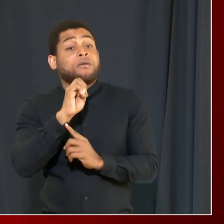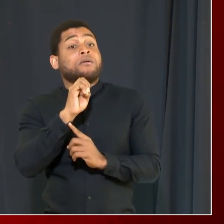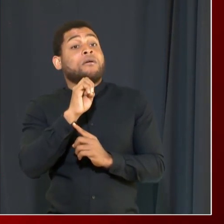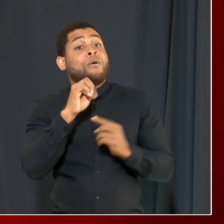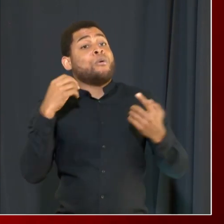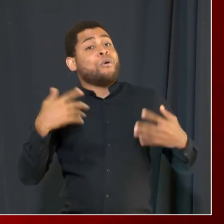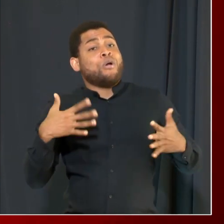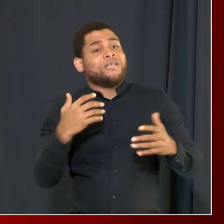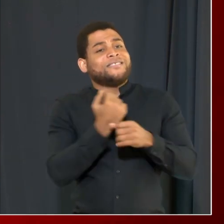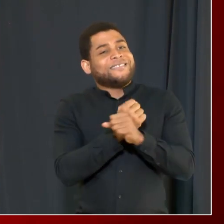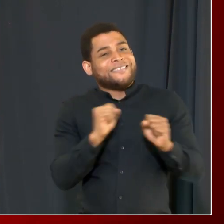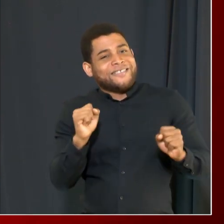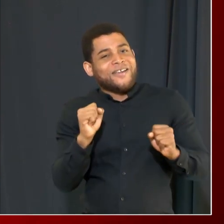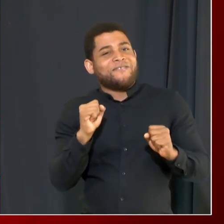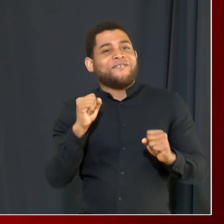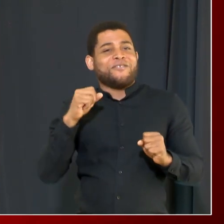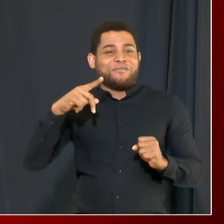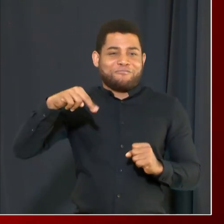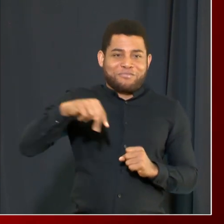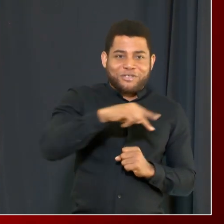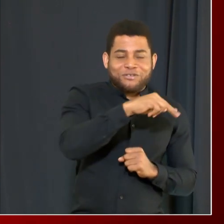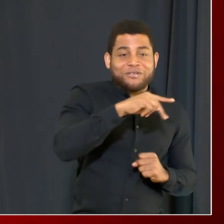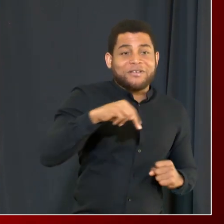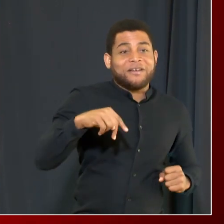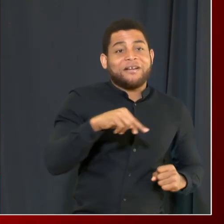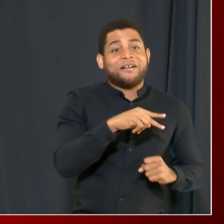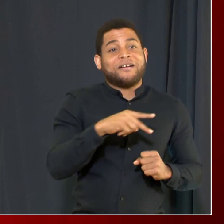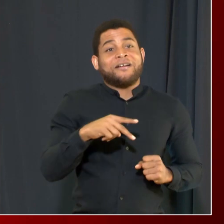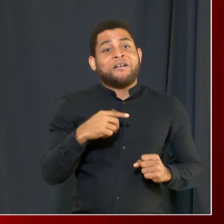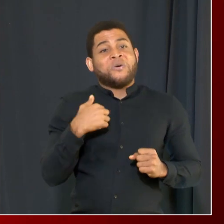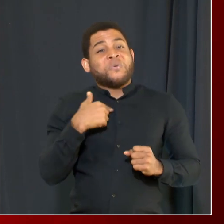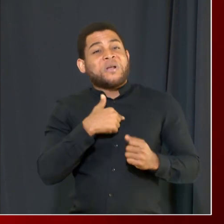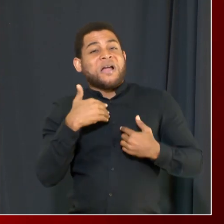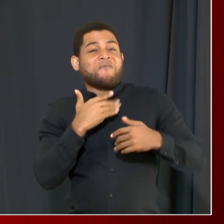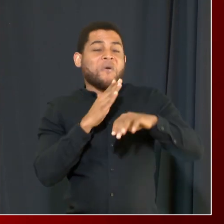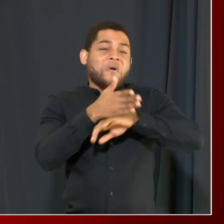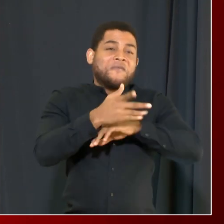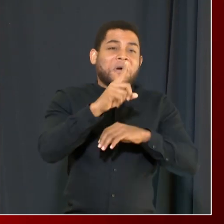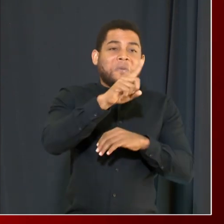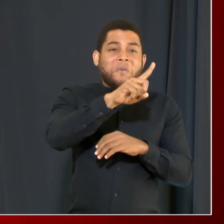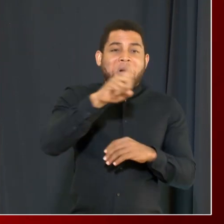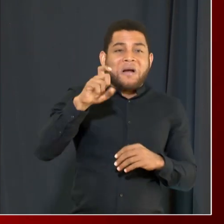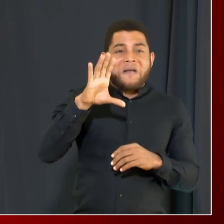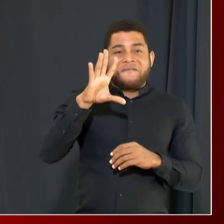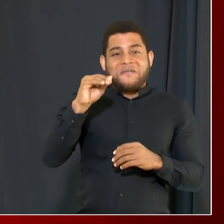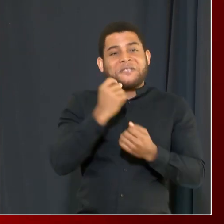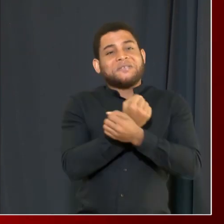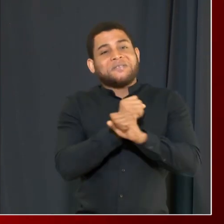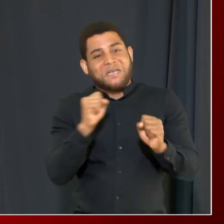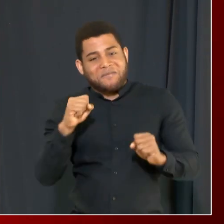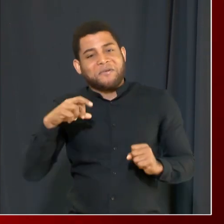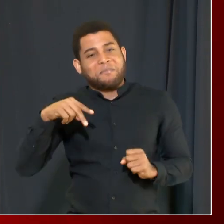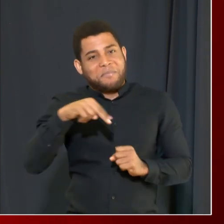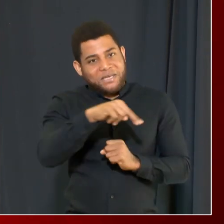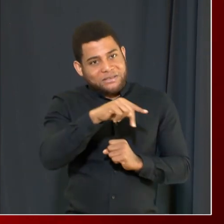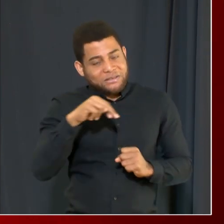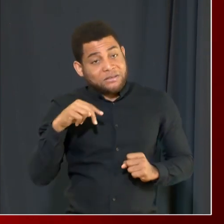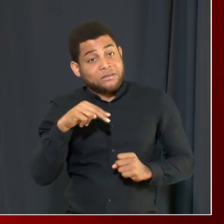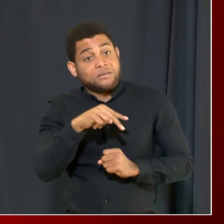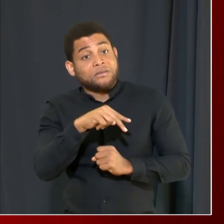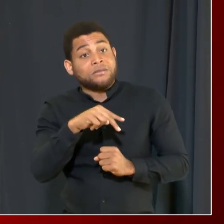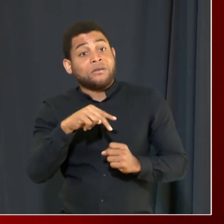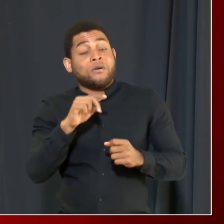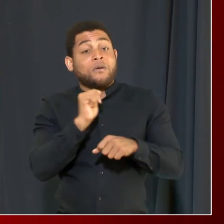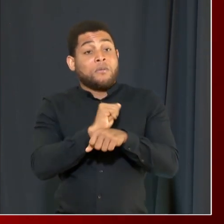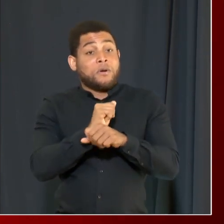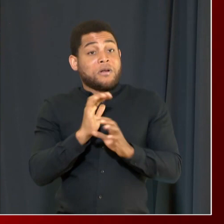We had training for over 150 Safe Passage workers. The Deputy Mayor for Public Safety and Justice, our